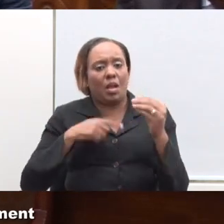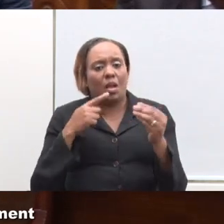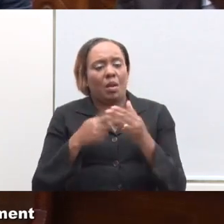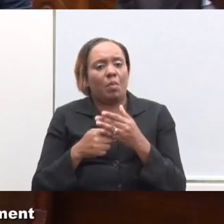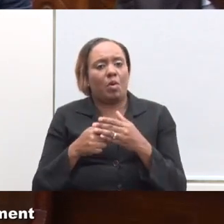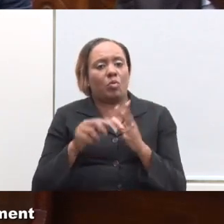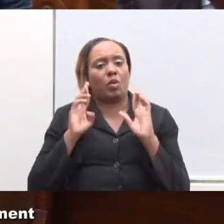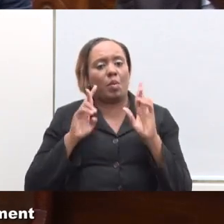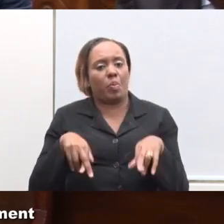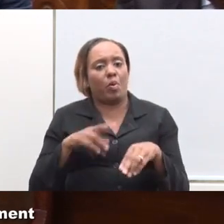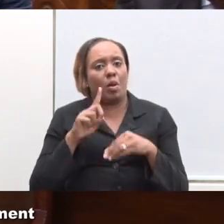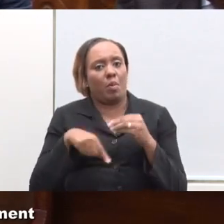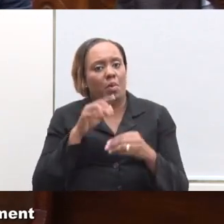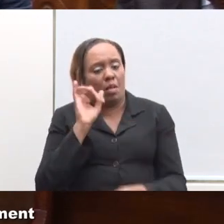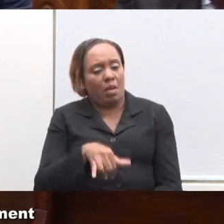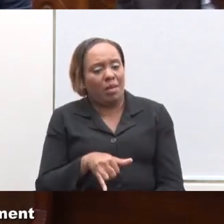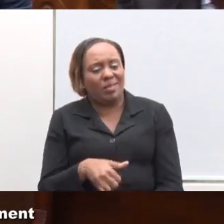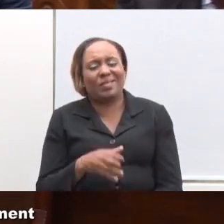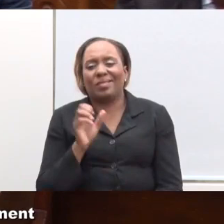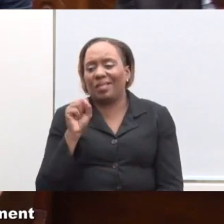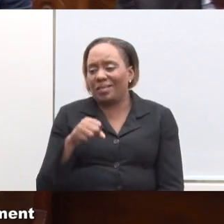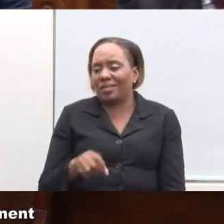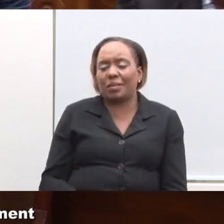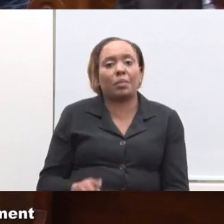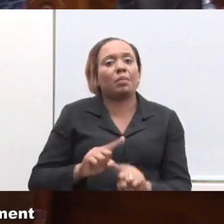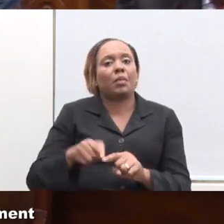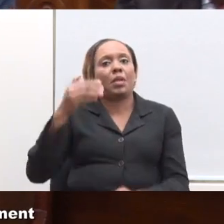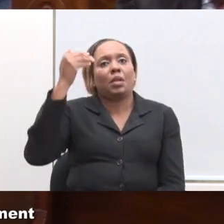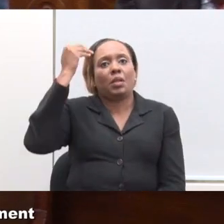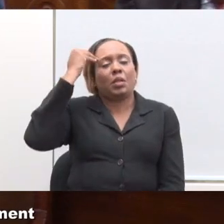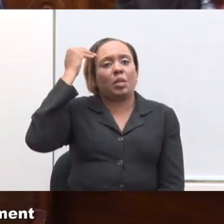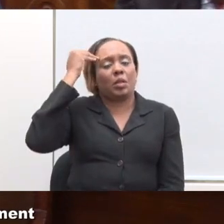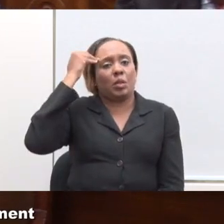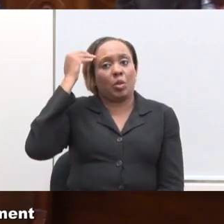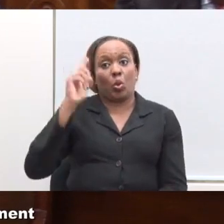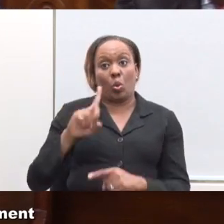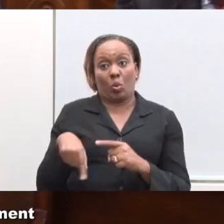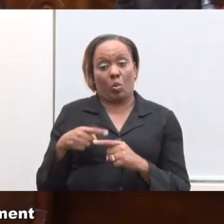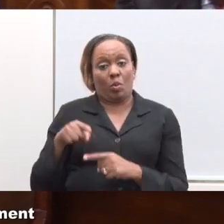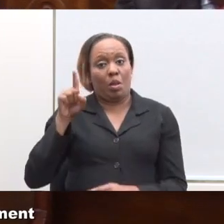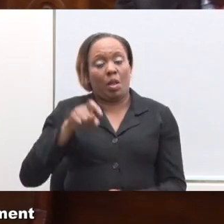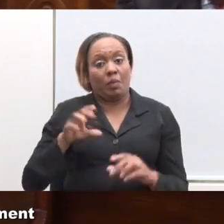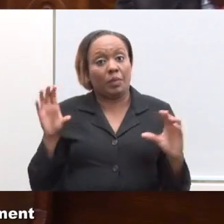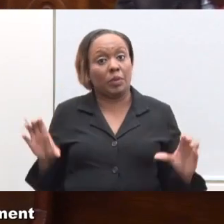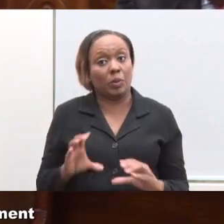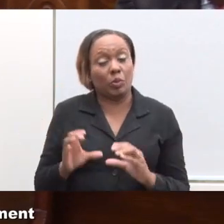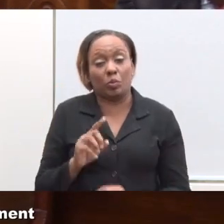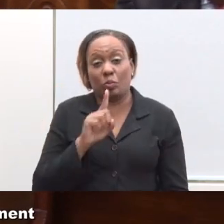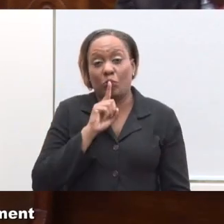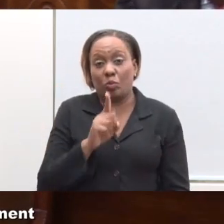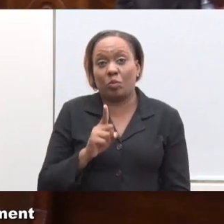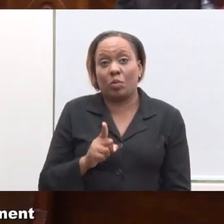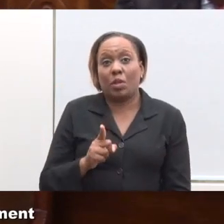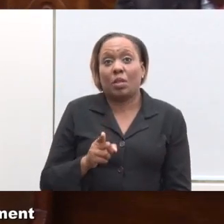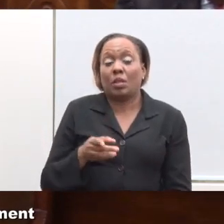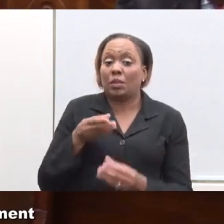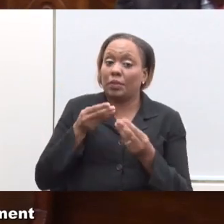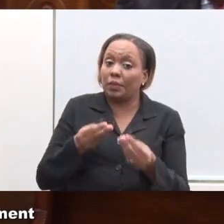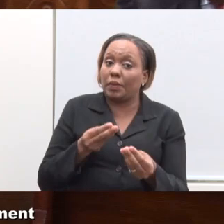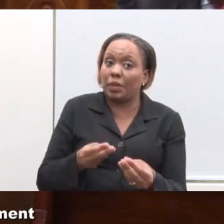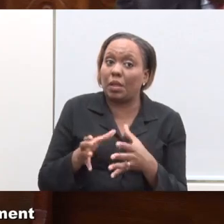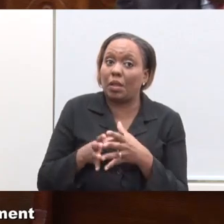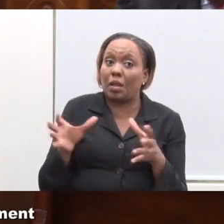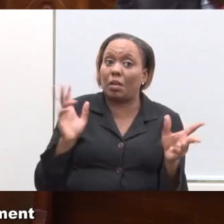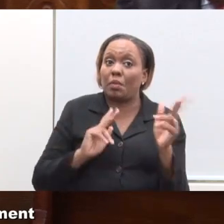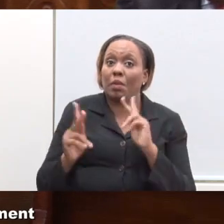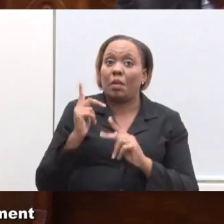am. But I also know that a time may come when we may have to do some significant feeding of people in the course